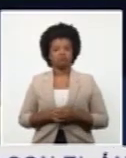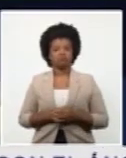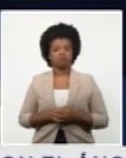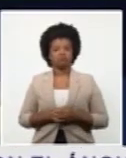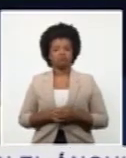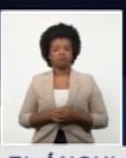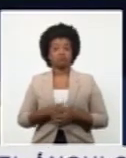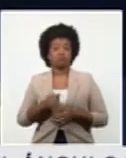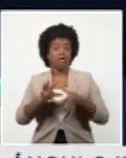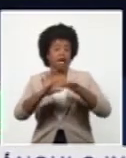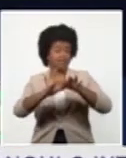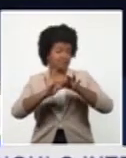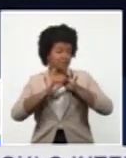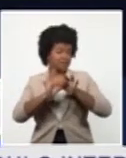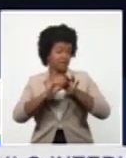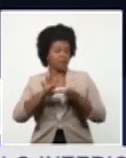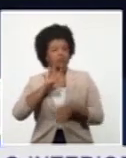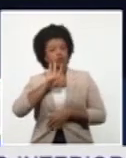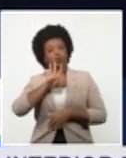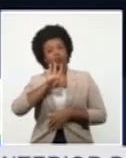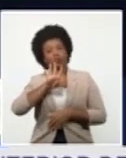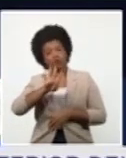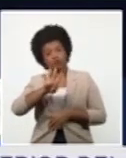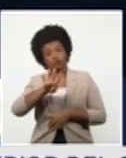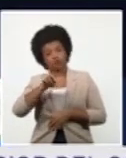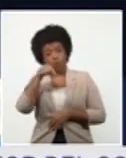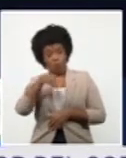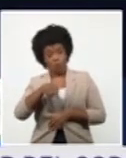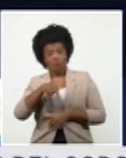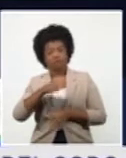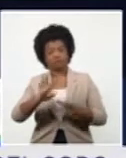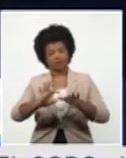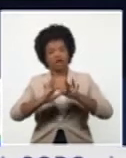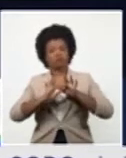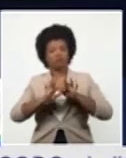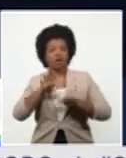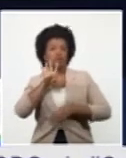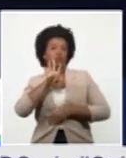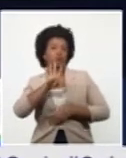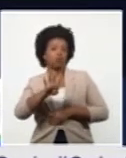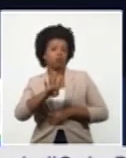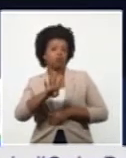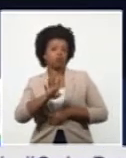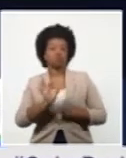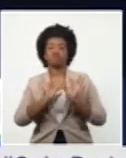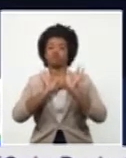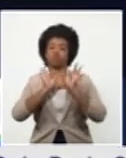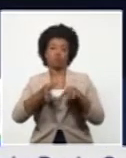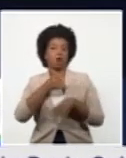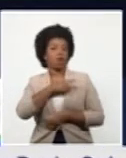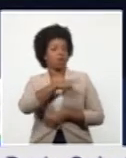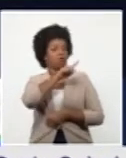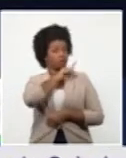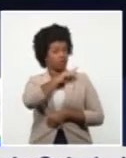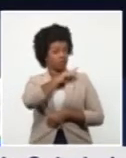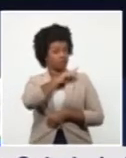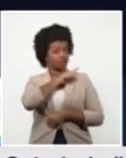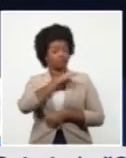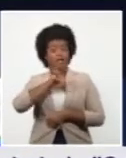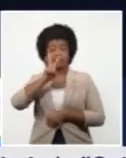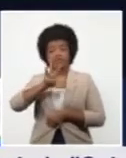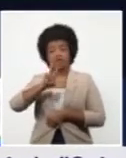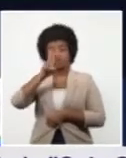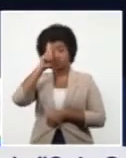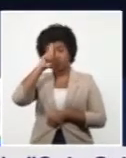are now recovered, clinically discharged, or epidemiologically discharged. We mentioned